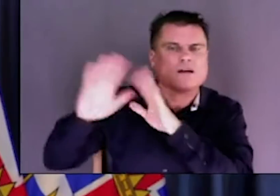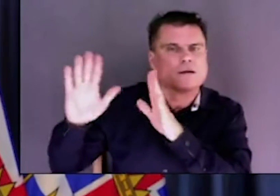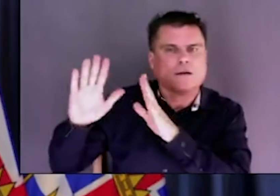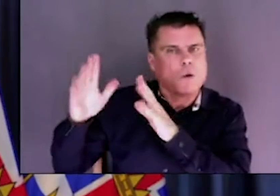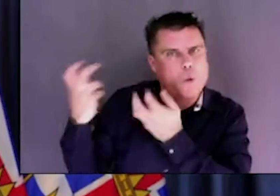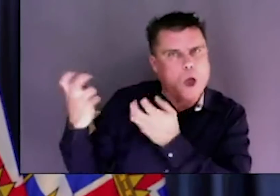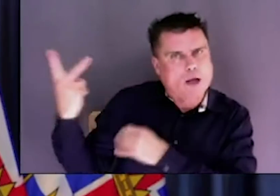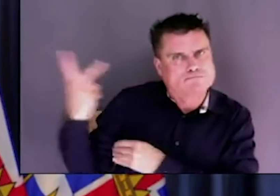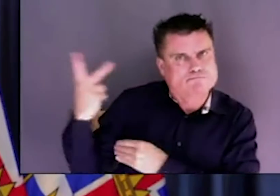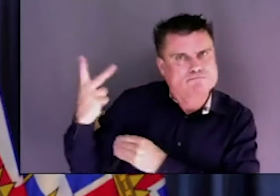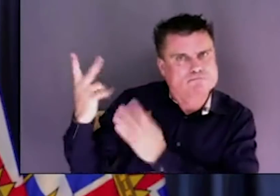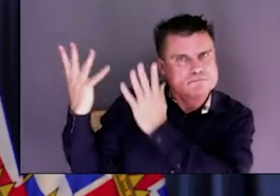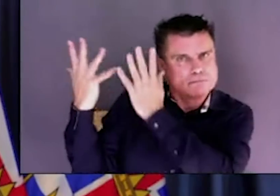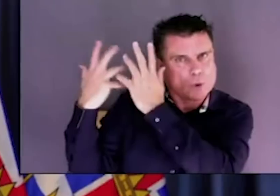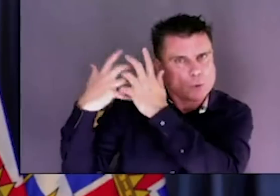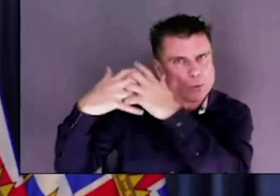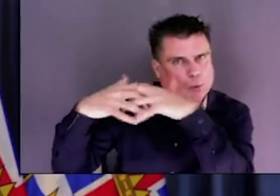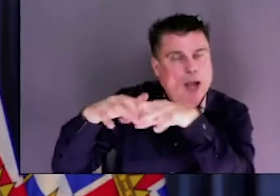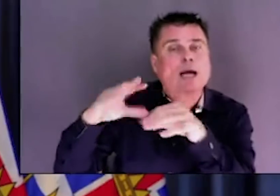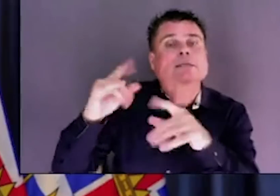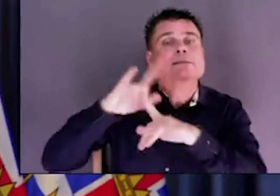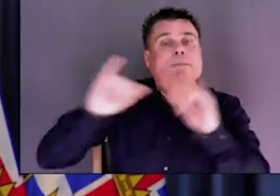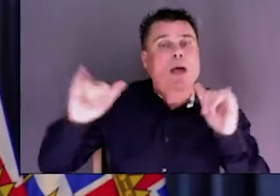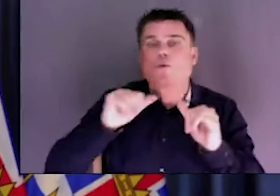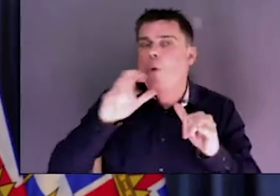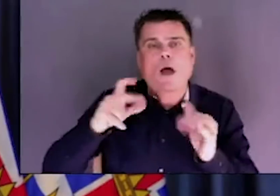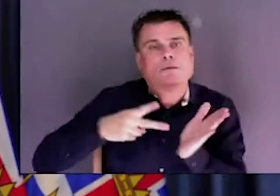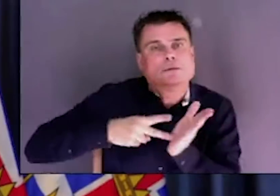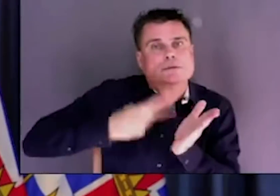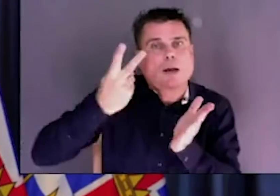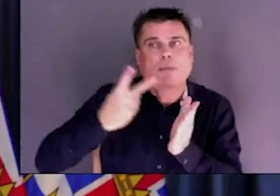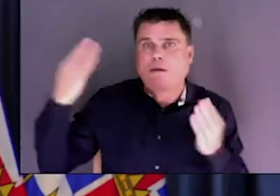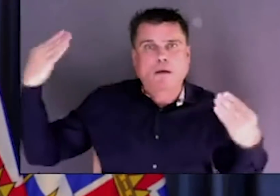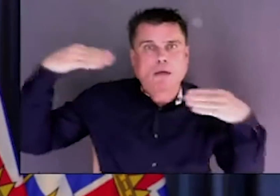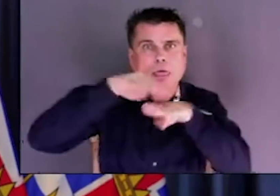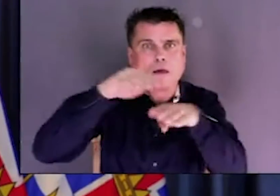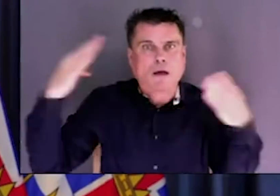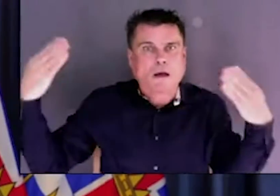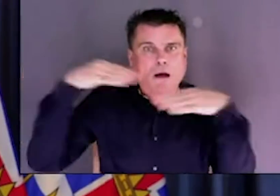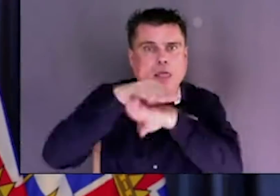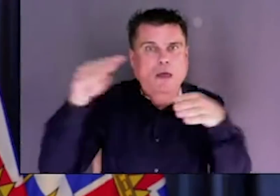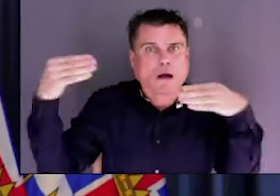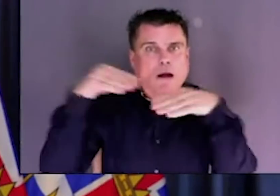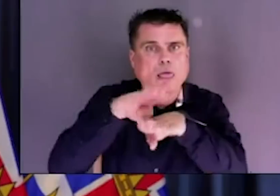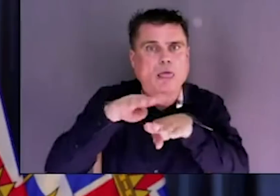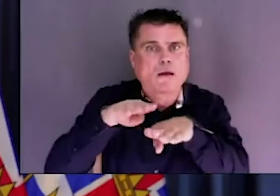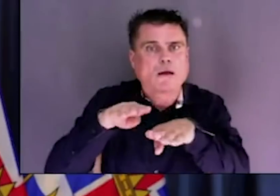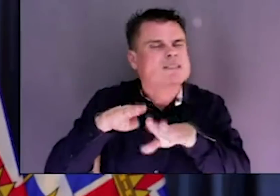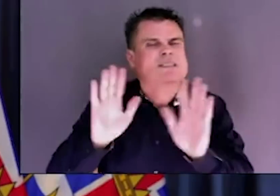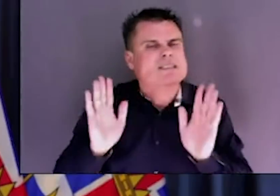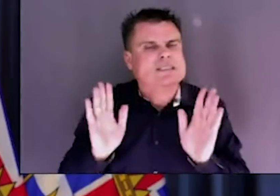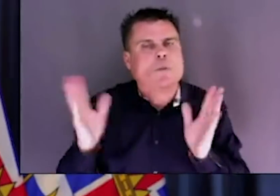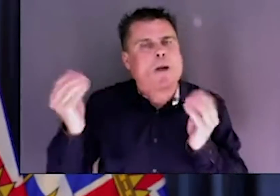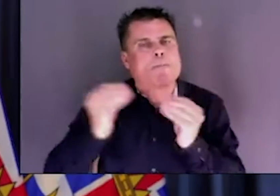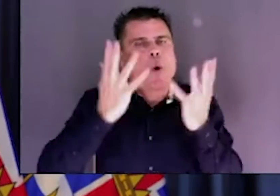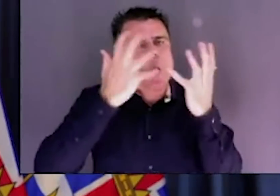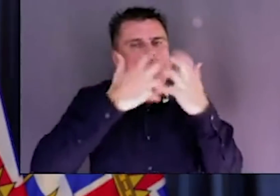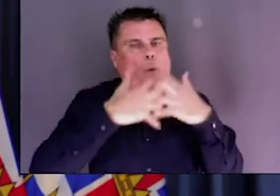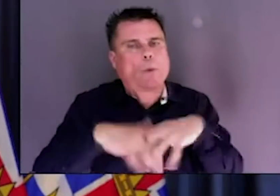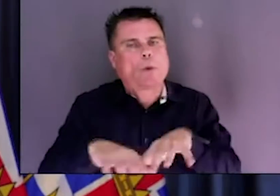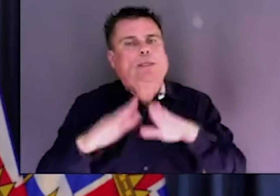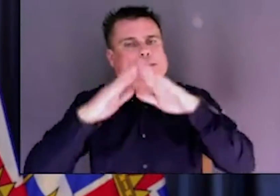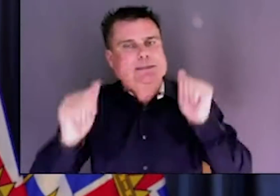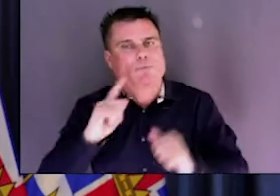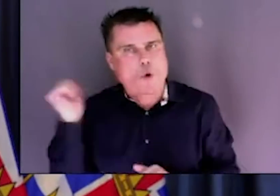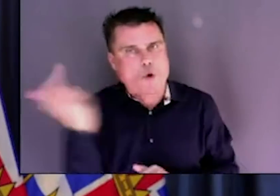duplicating work, but in fact filling the gaps that exist. So we'll look at the evidence and we'll make decisions based on that. Our next question is from